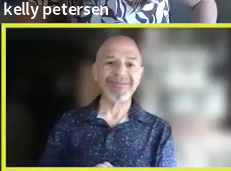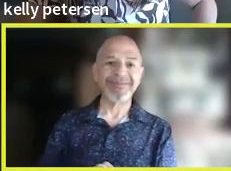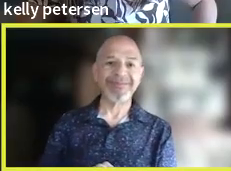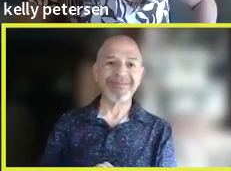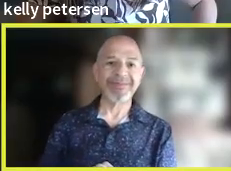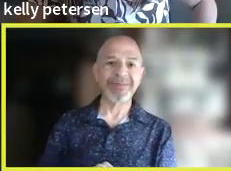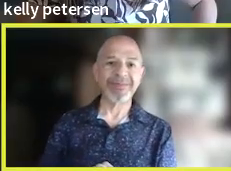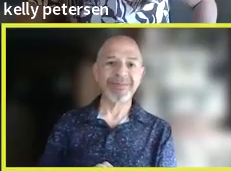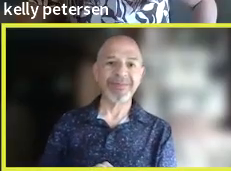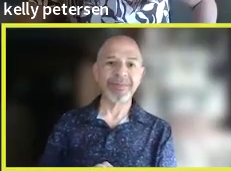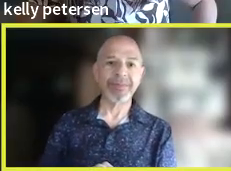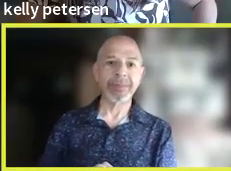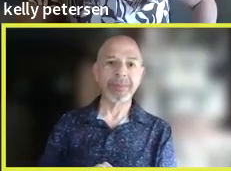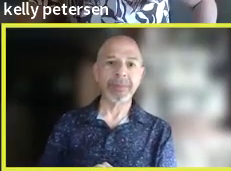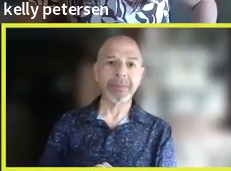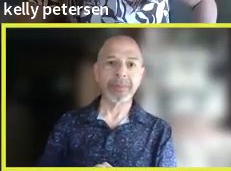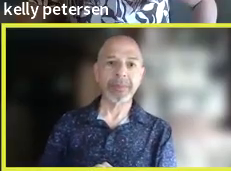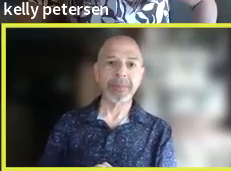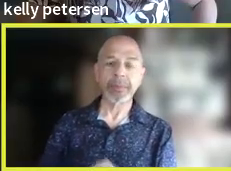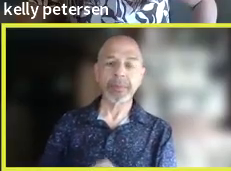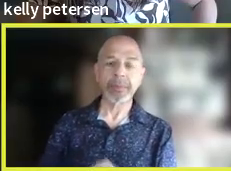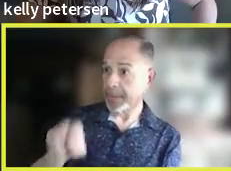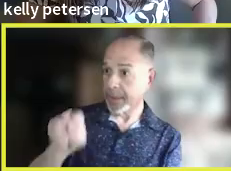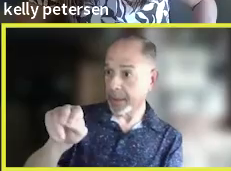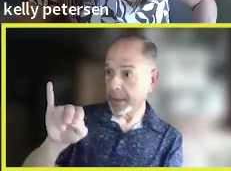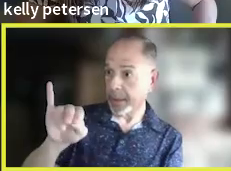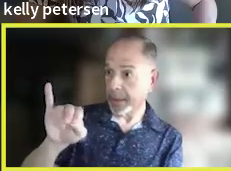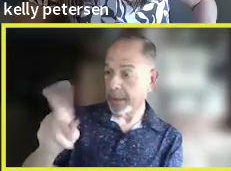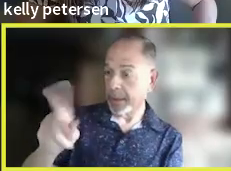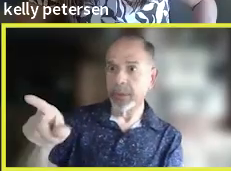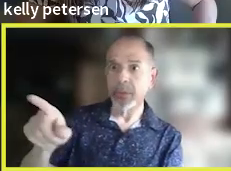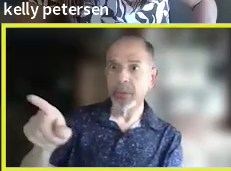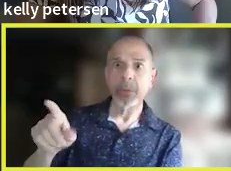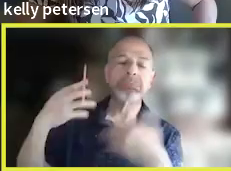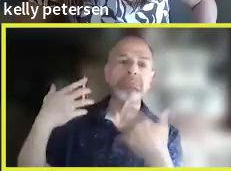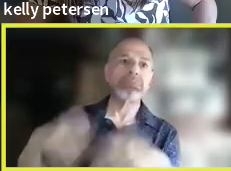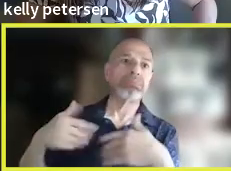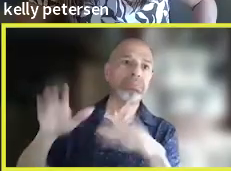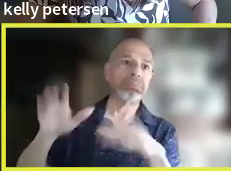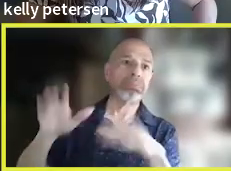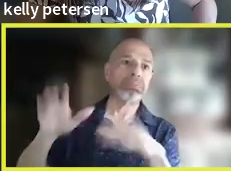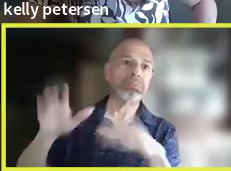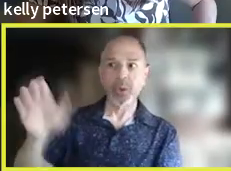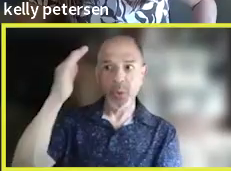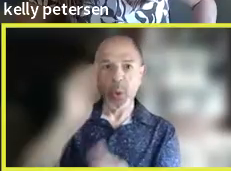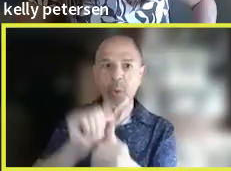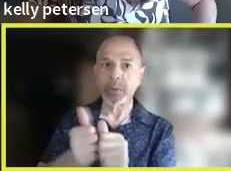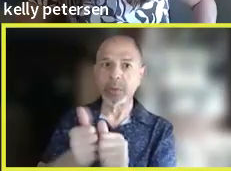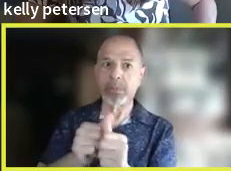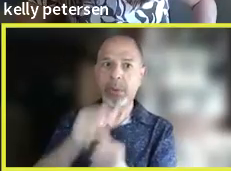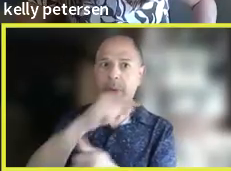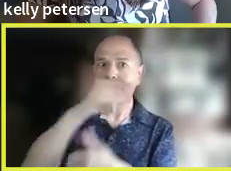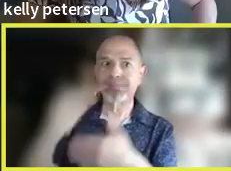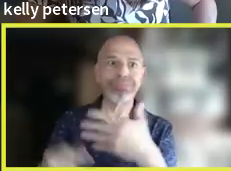And Nicholas, you're amazing on that podcast. I've seen you, and you know about sports. So like you come